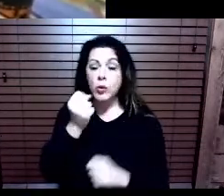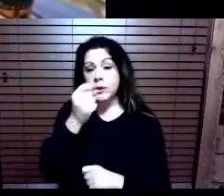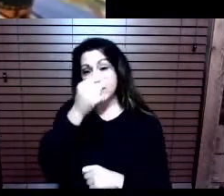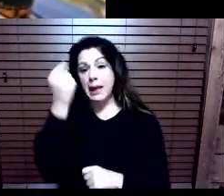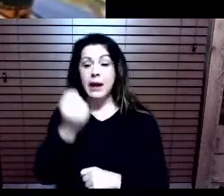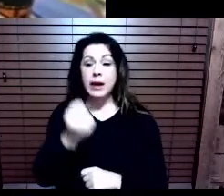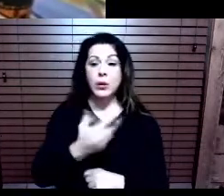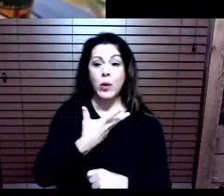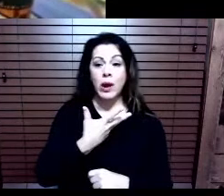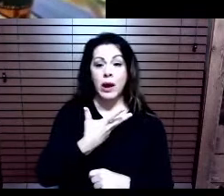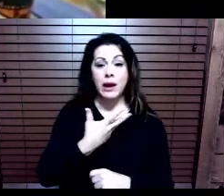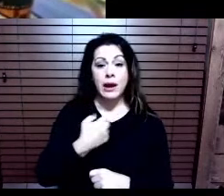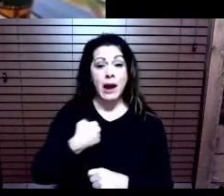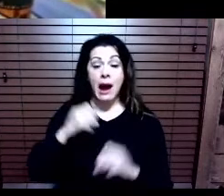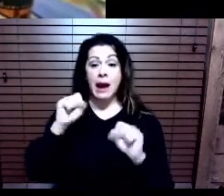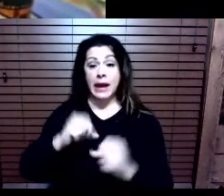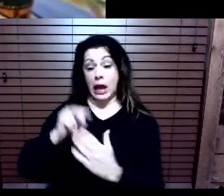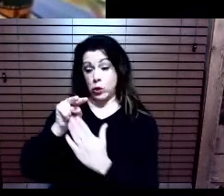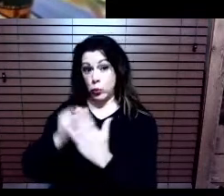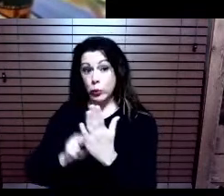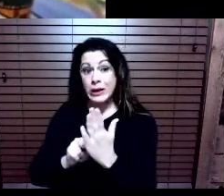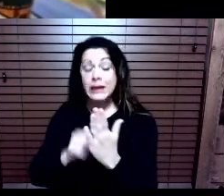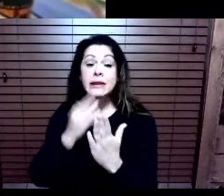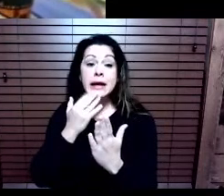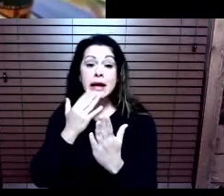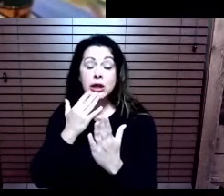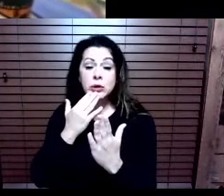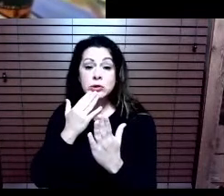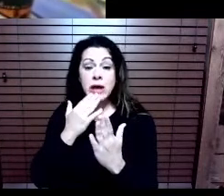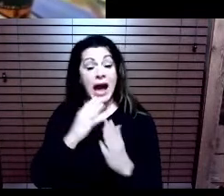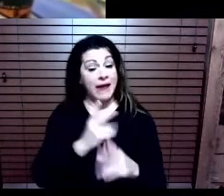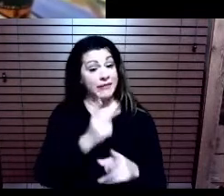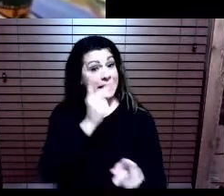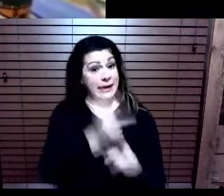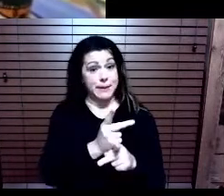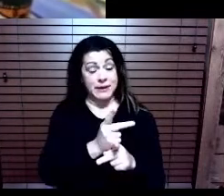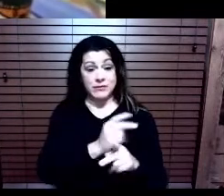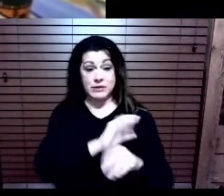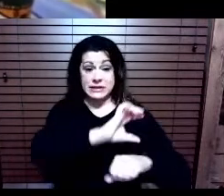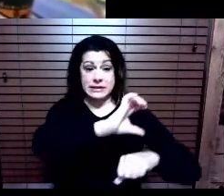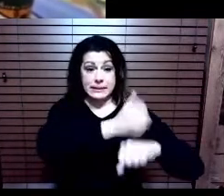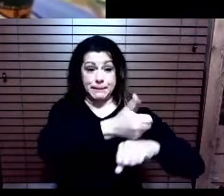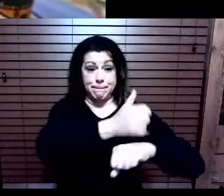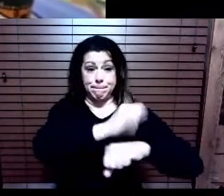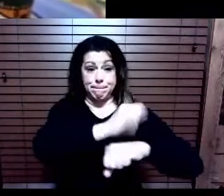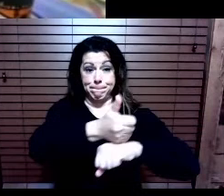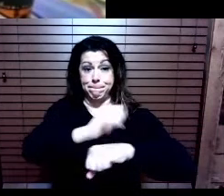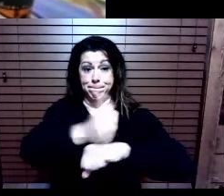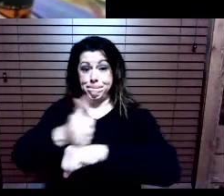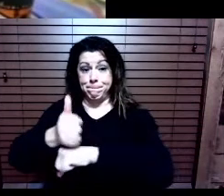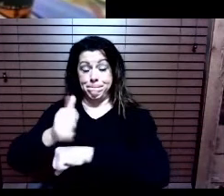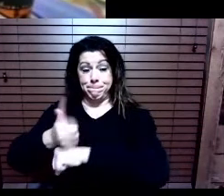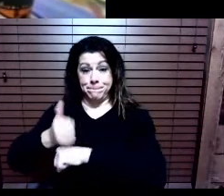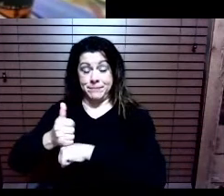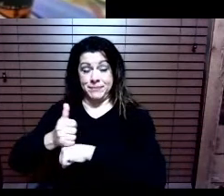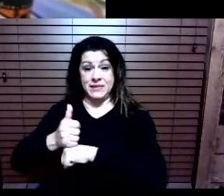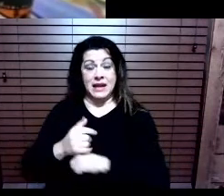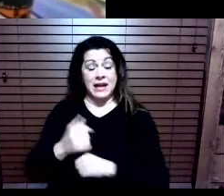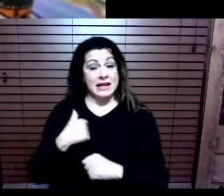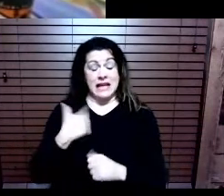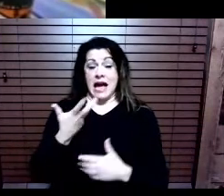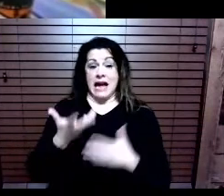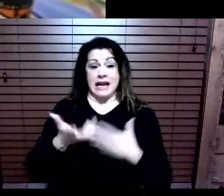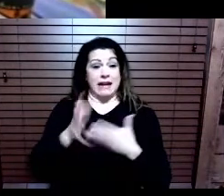the colors on there, and I have to keep it like that. Otherwise, I get muddy and have to get myself out of a jam. Mm.